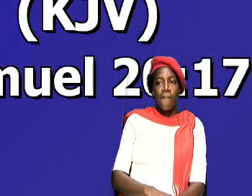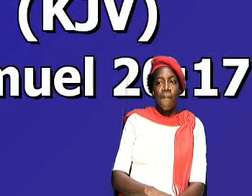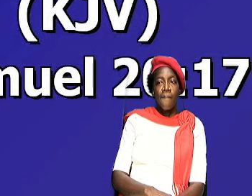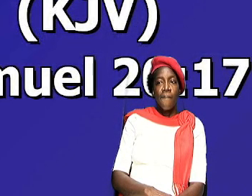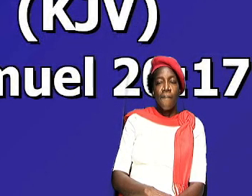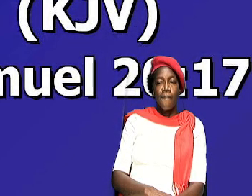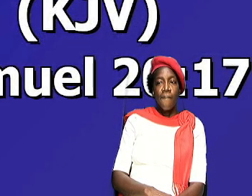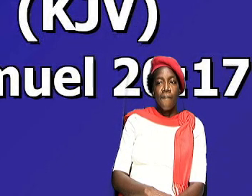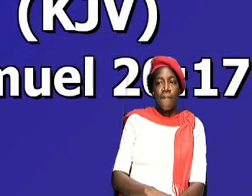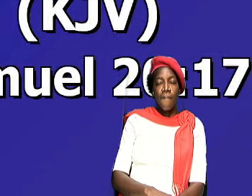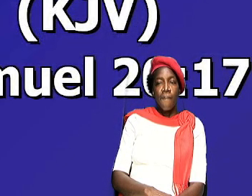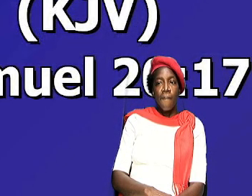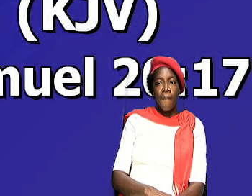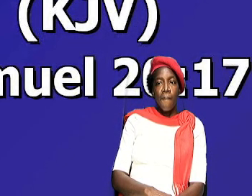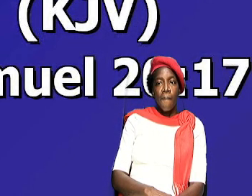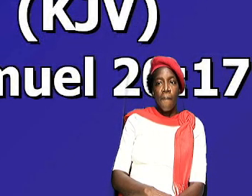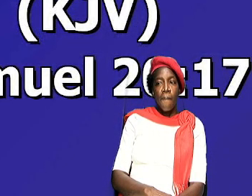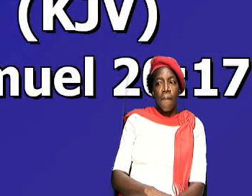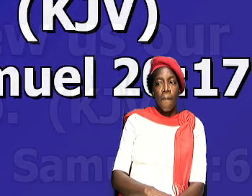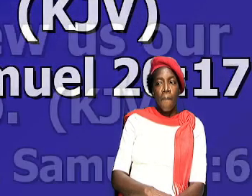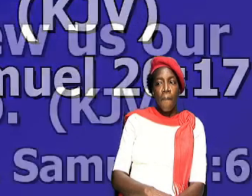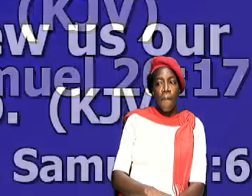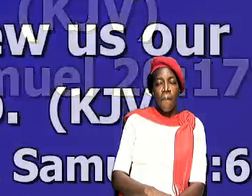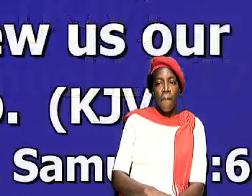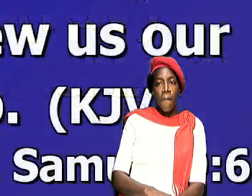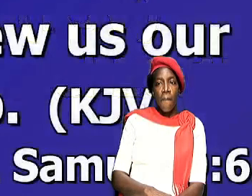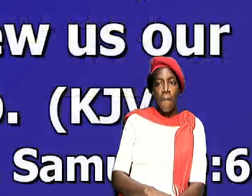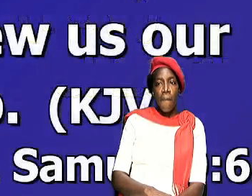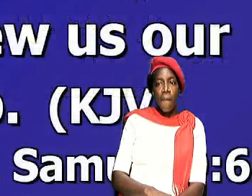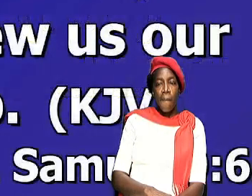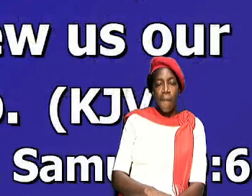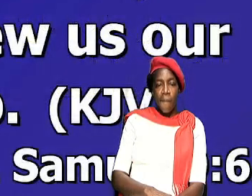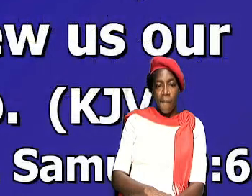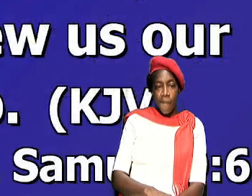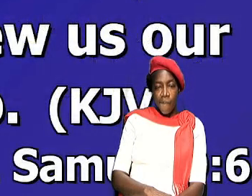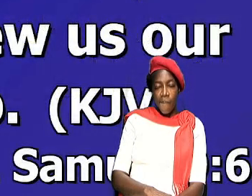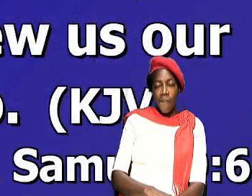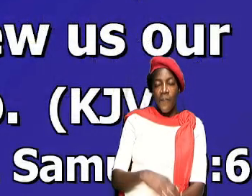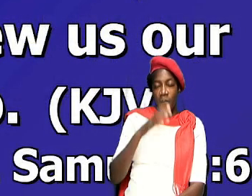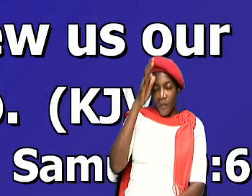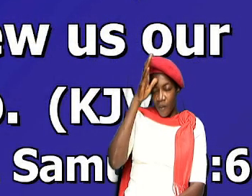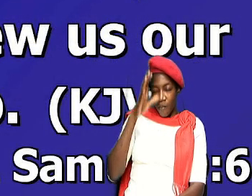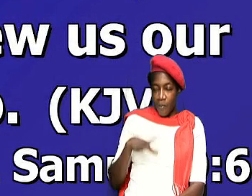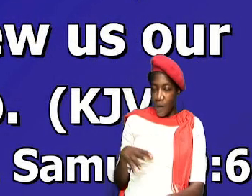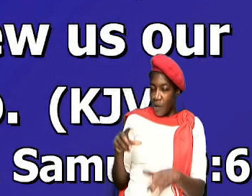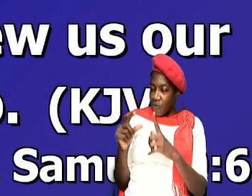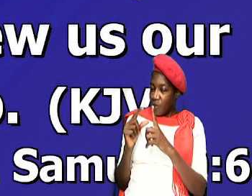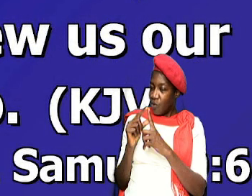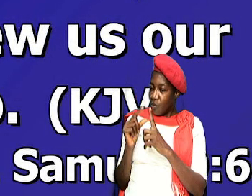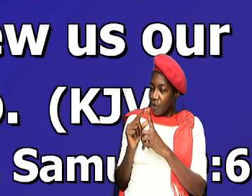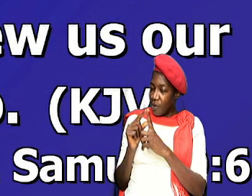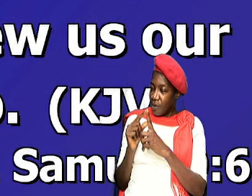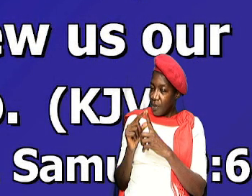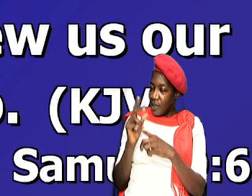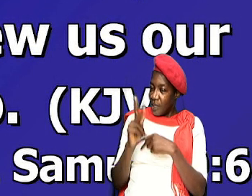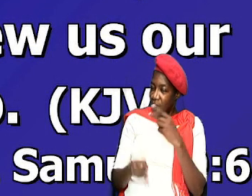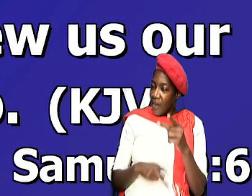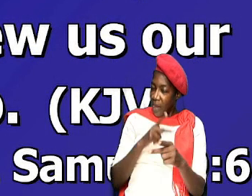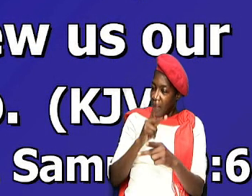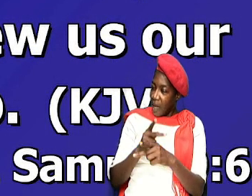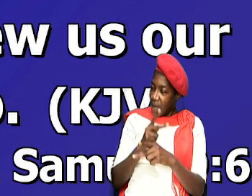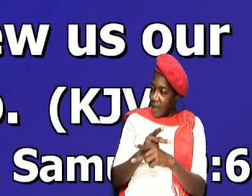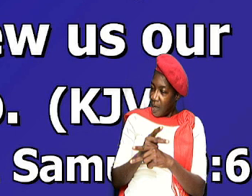showed kindness. He was a man of his word. In the same breath, he was kind-hearted. So,